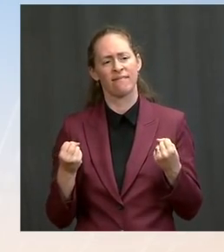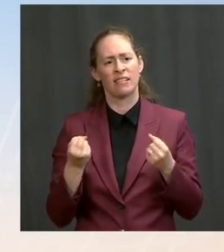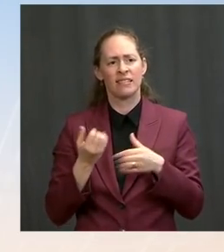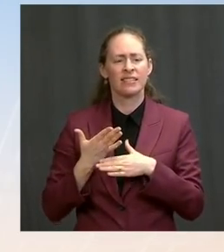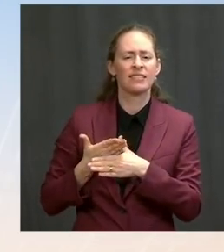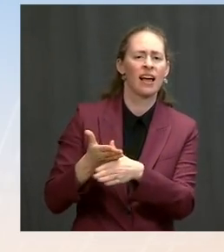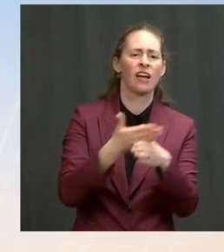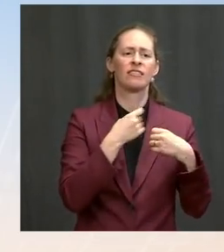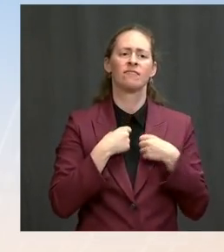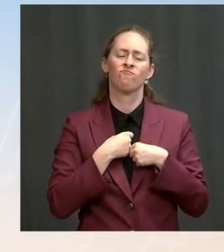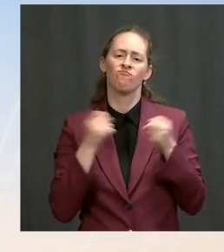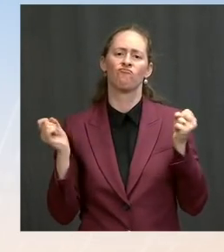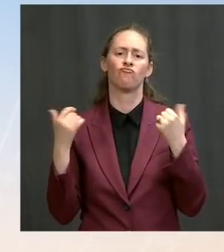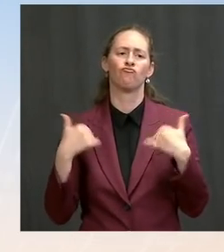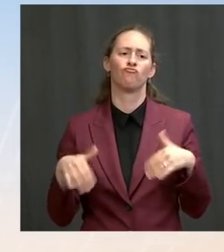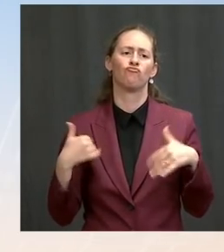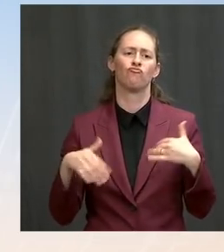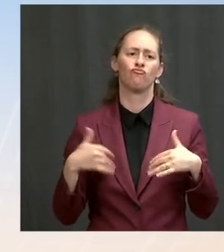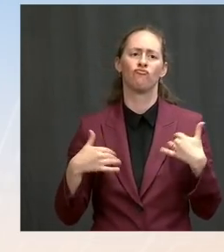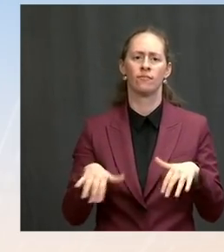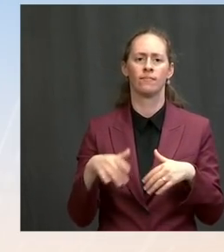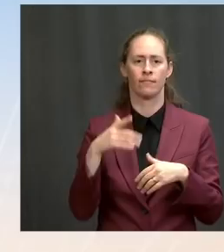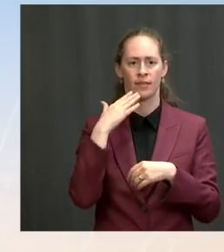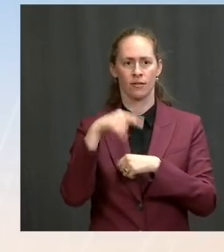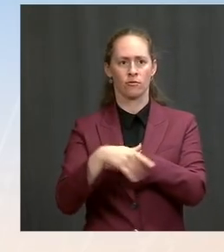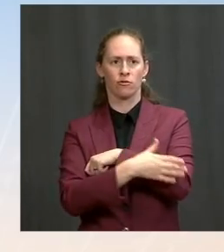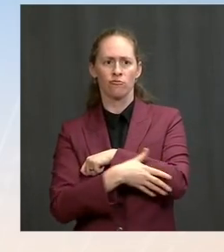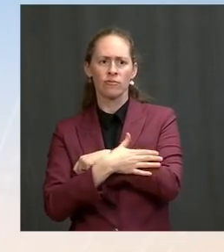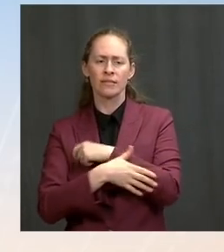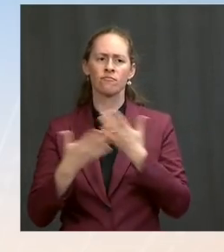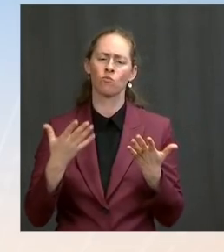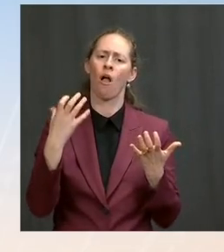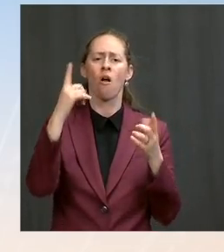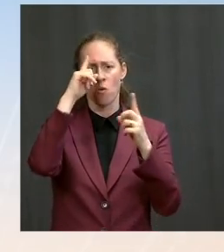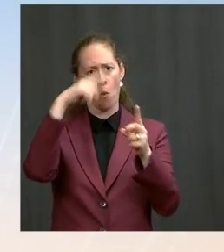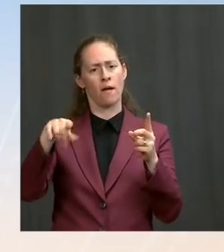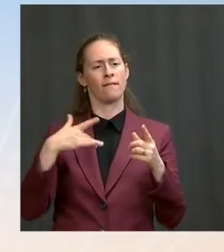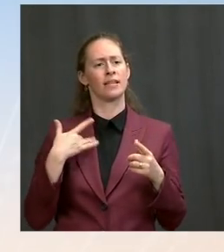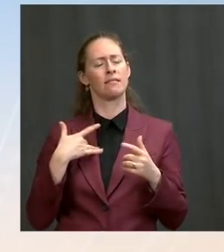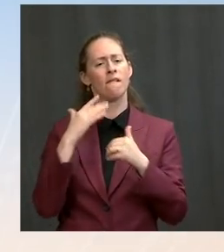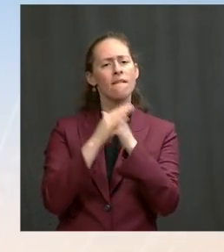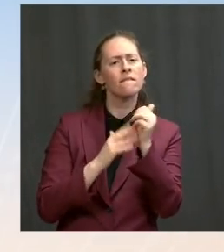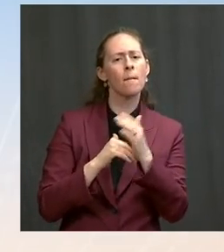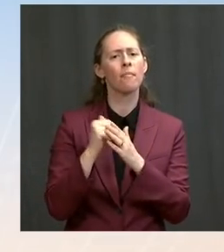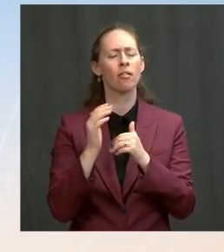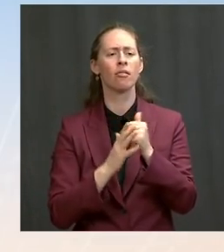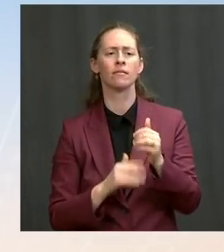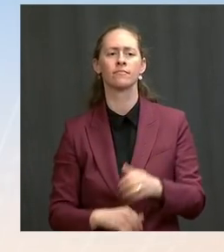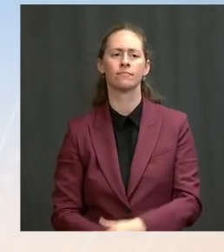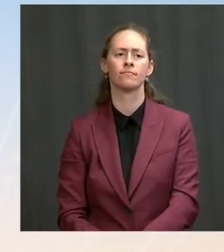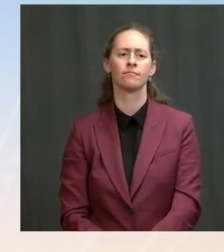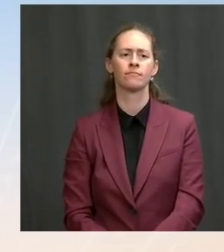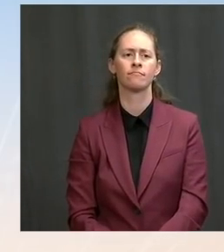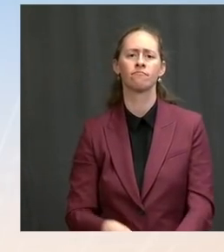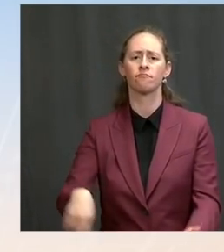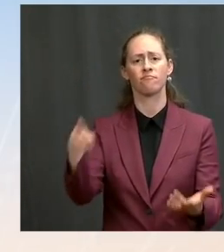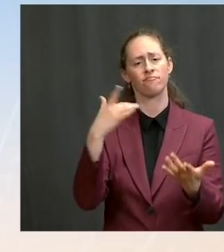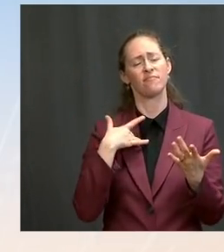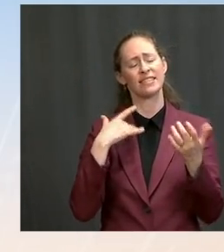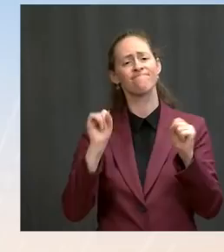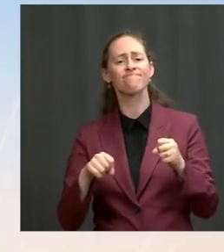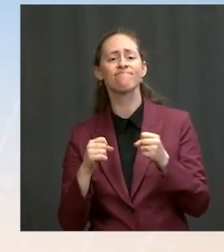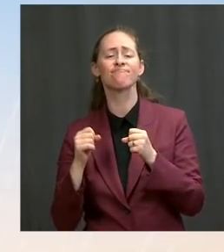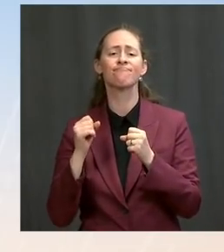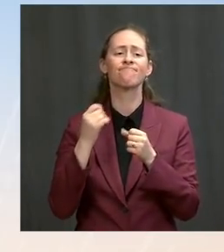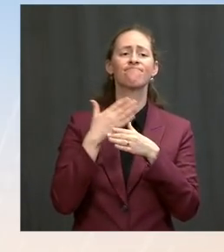environment, wants us to live in a country where women will feel comfortable moving forward and telling their story. But again, if there's